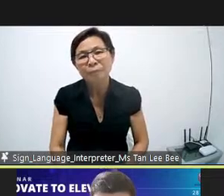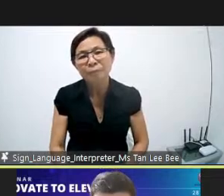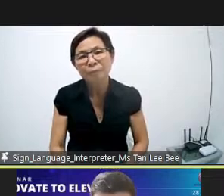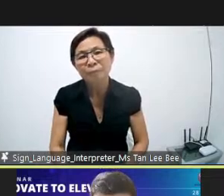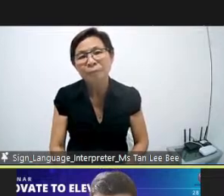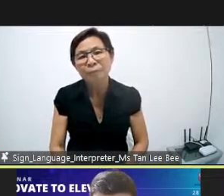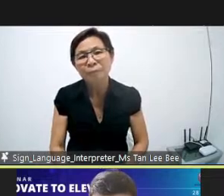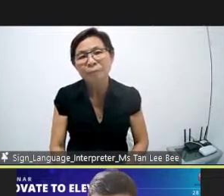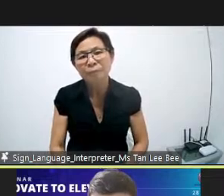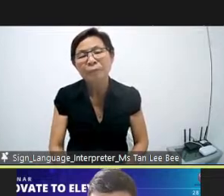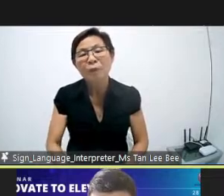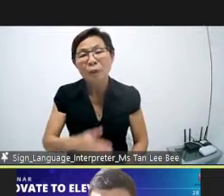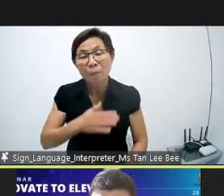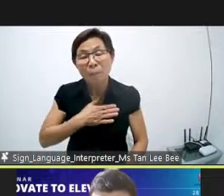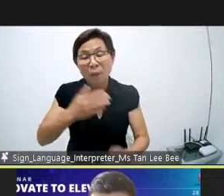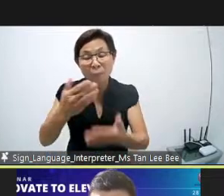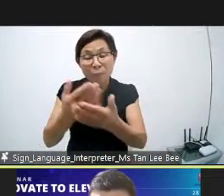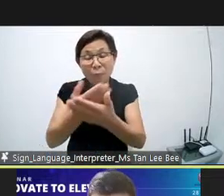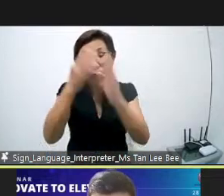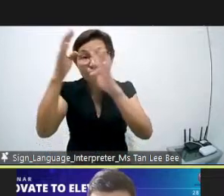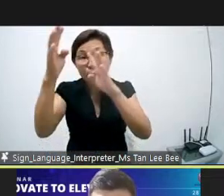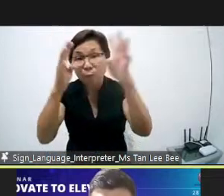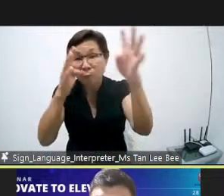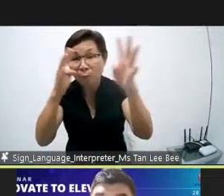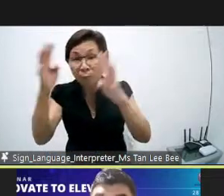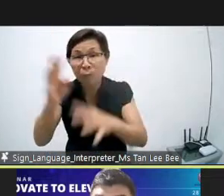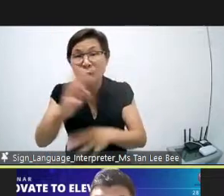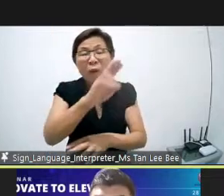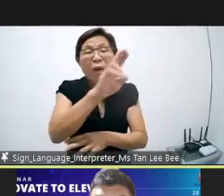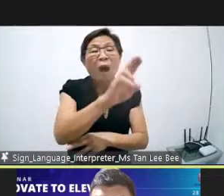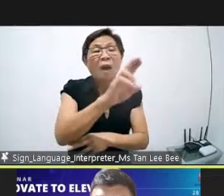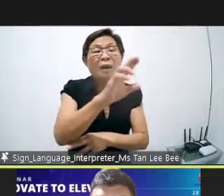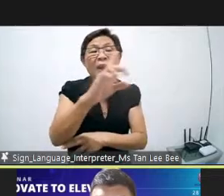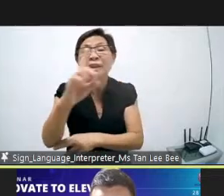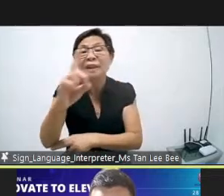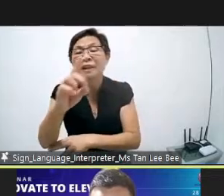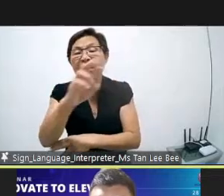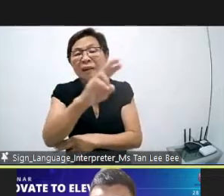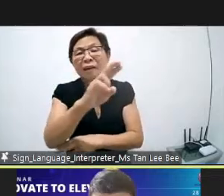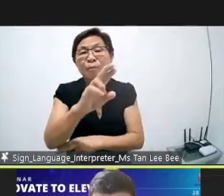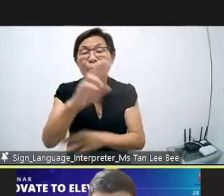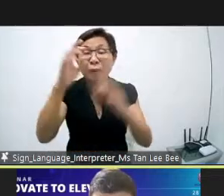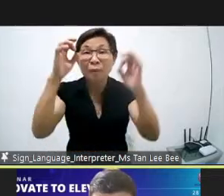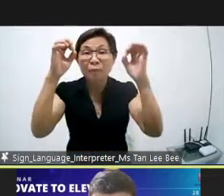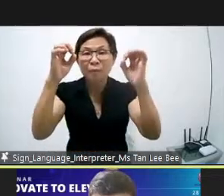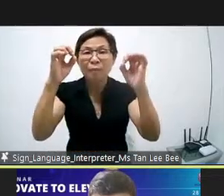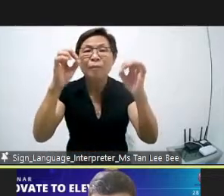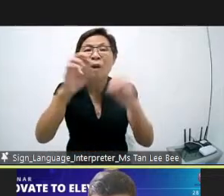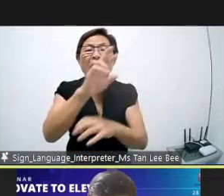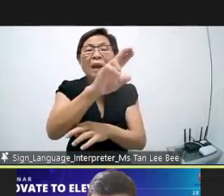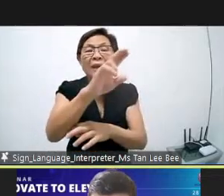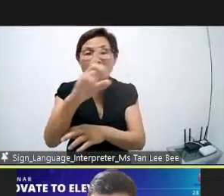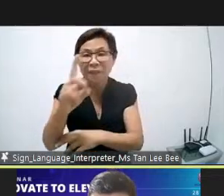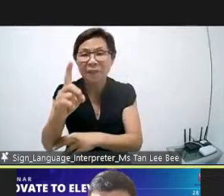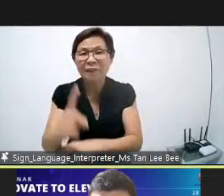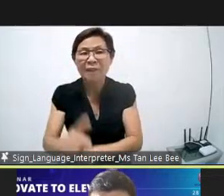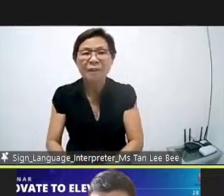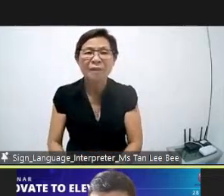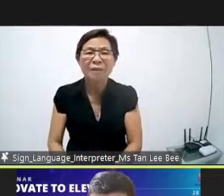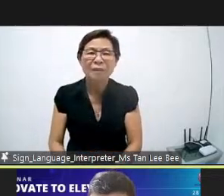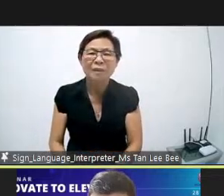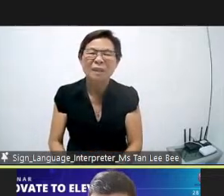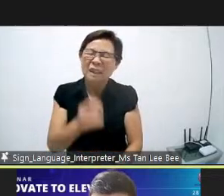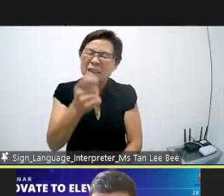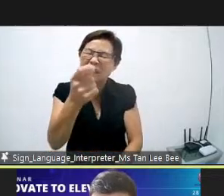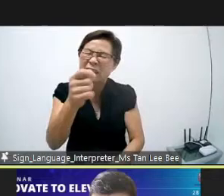Okay. My innovation is a product of research and development. Next. Just a little background